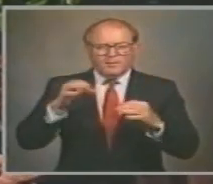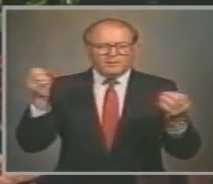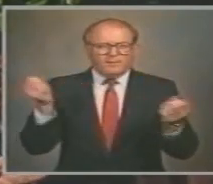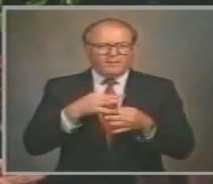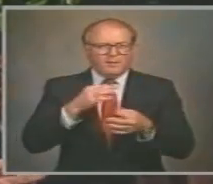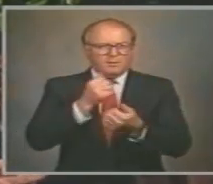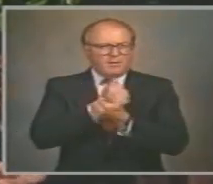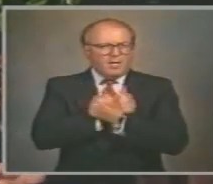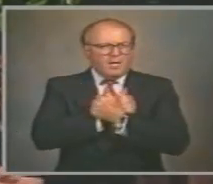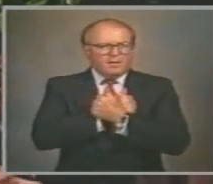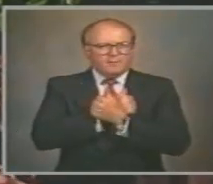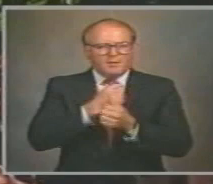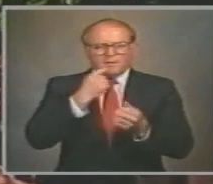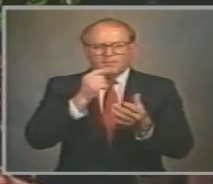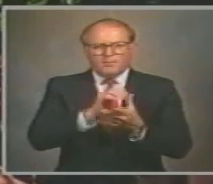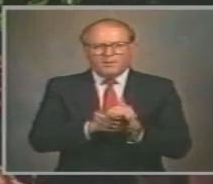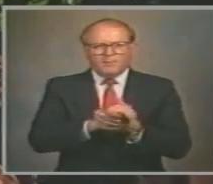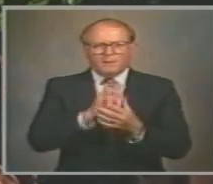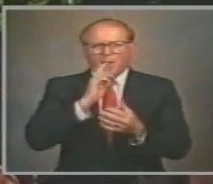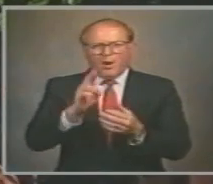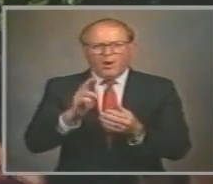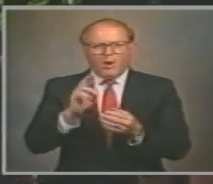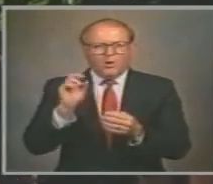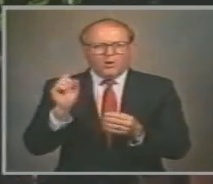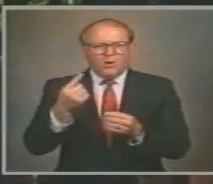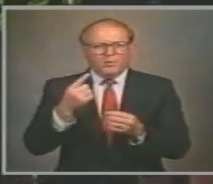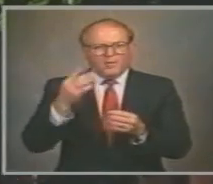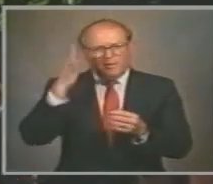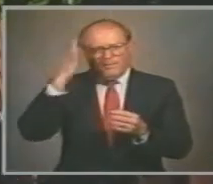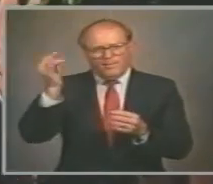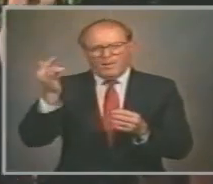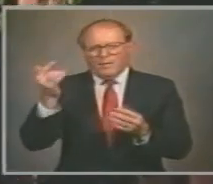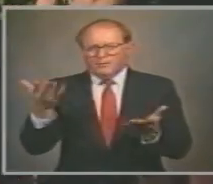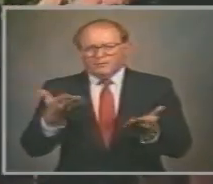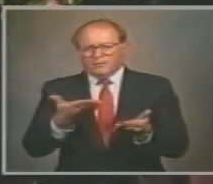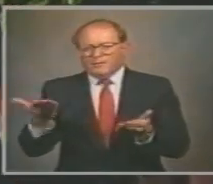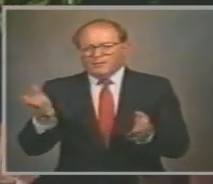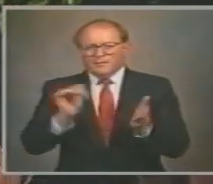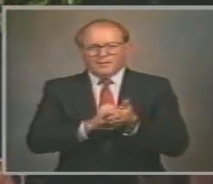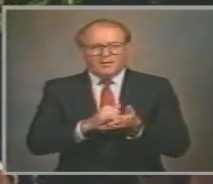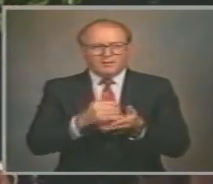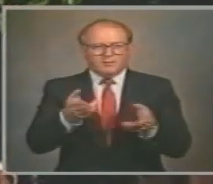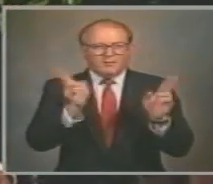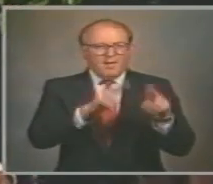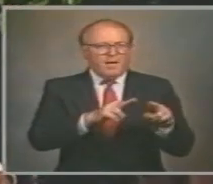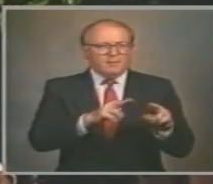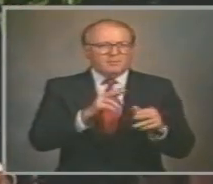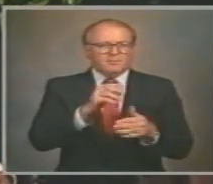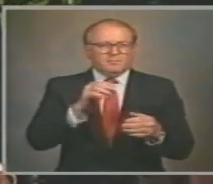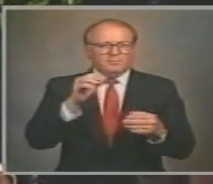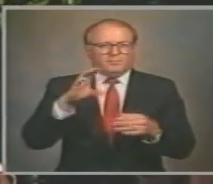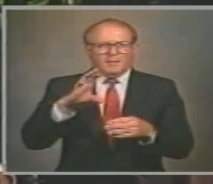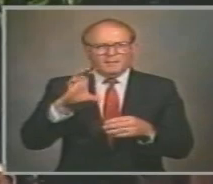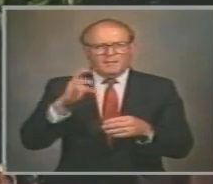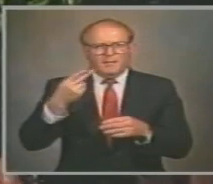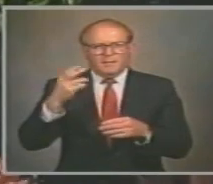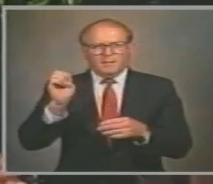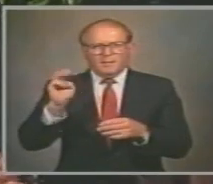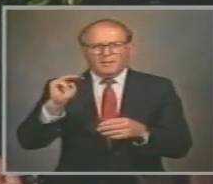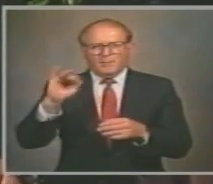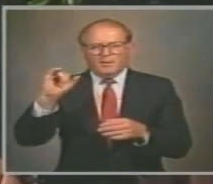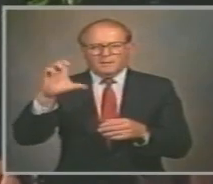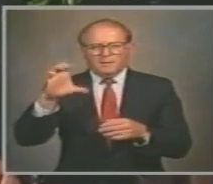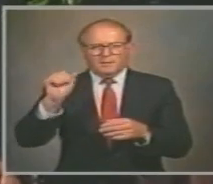his loves, his beliefs are but the outcome of accidental collocation of atoms. No fire,